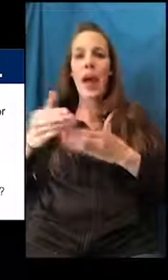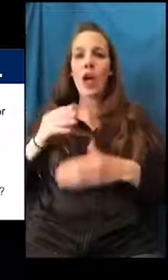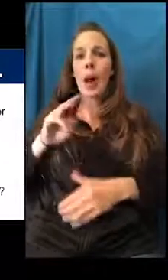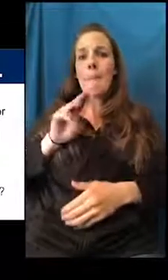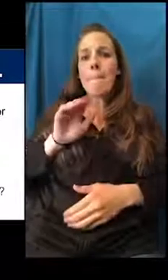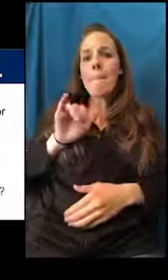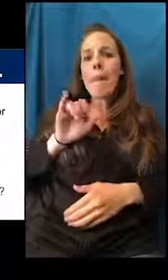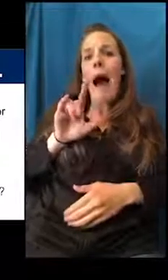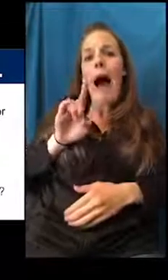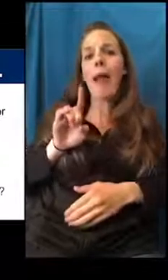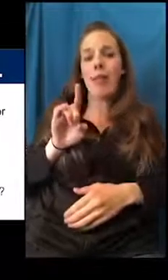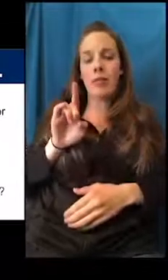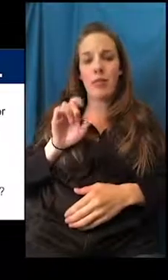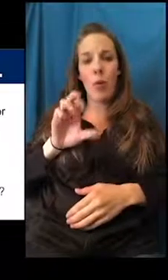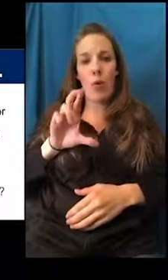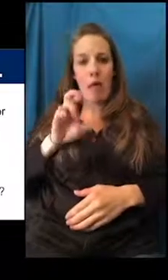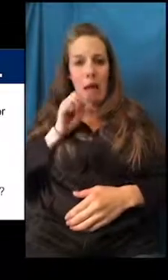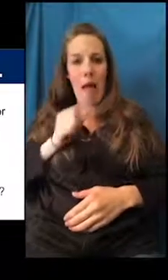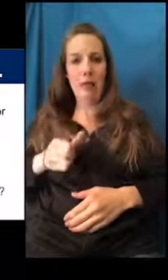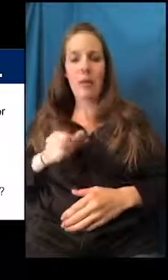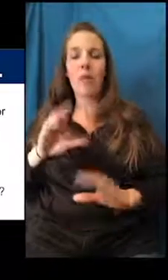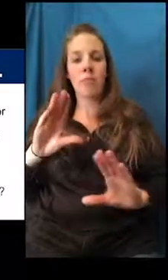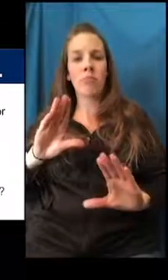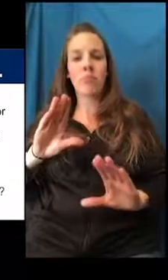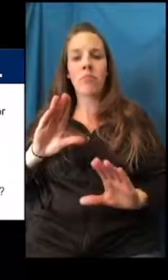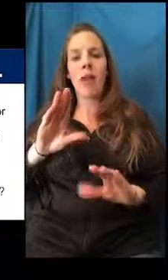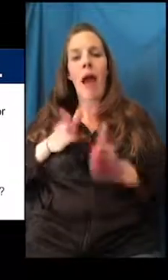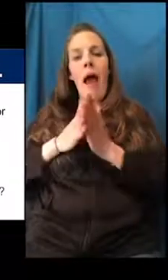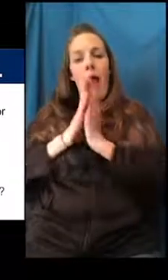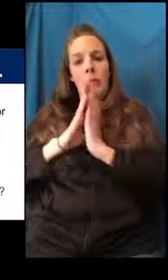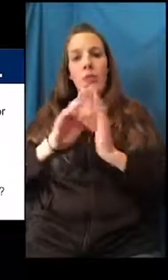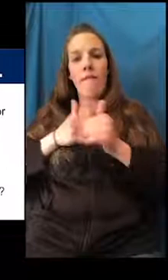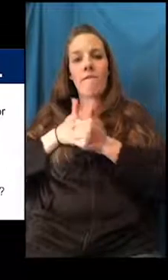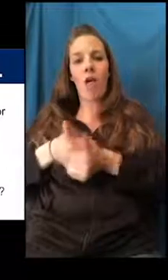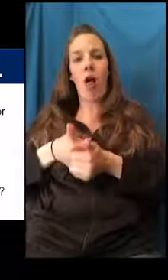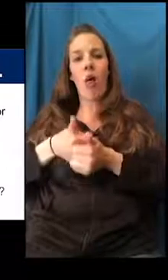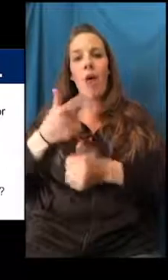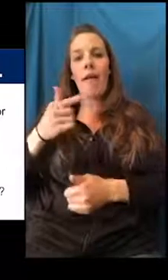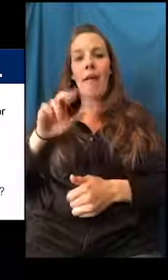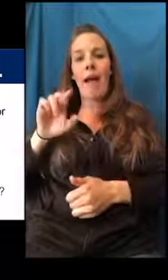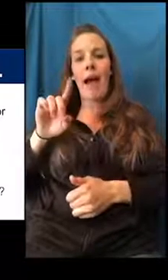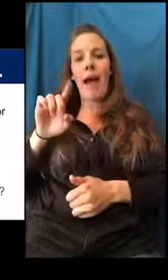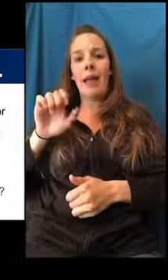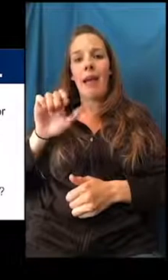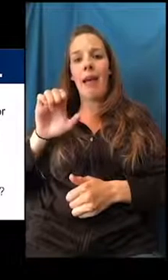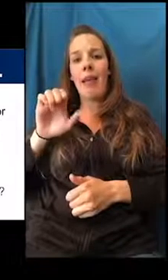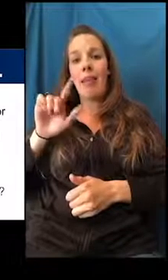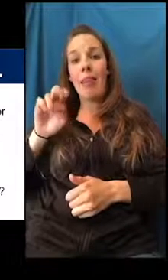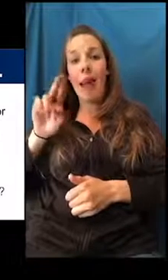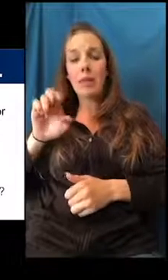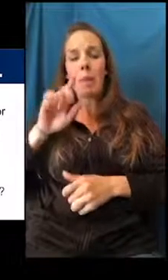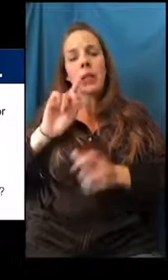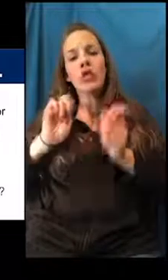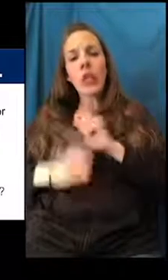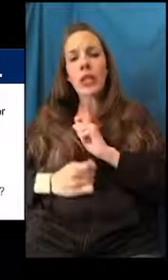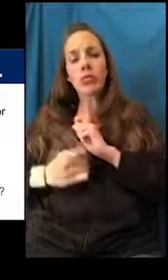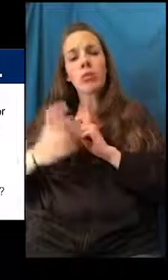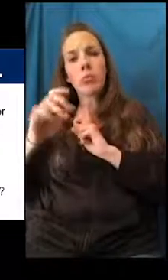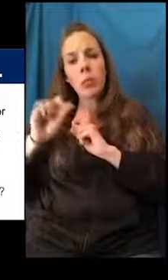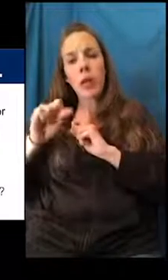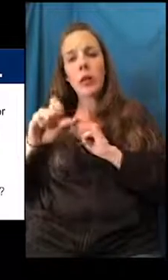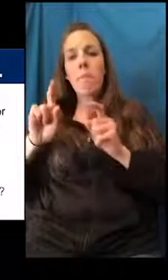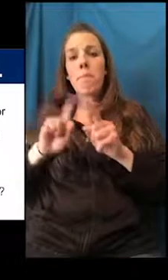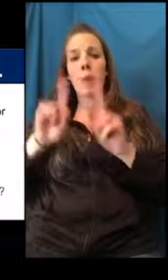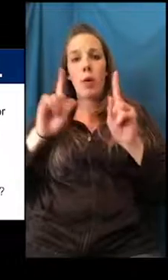illness may be, we would ask that they follow the guidelines that have come forth. There have been some changes in those guidelines. So what we would ask